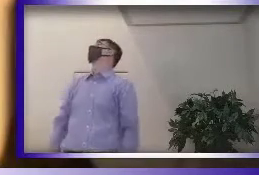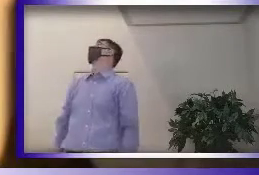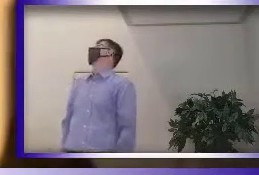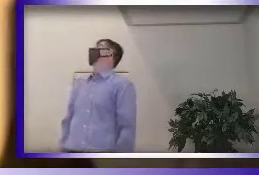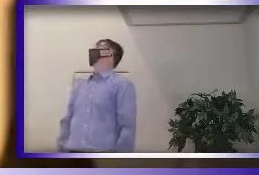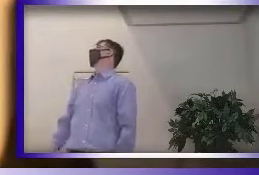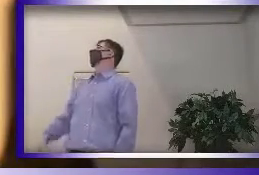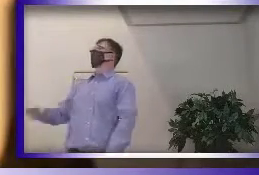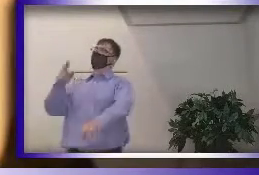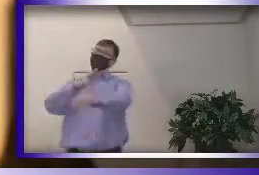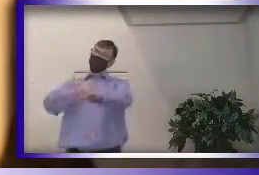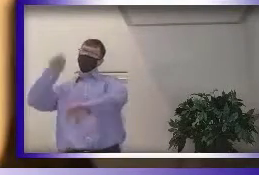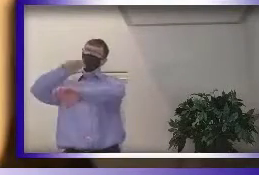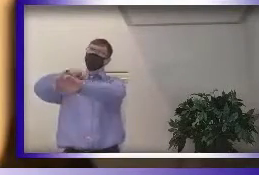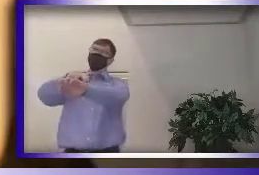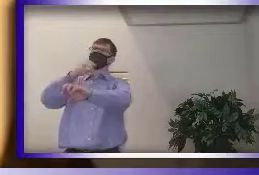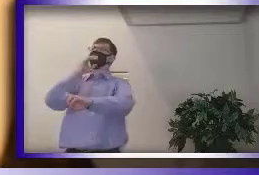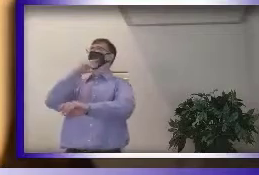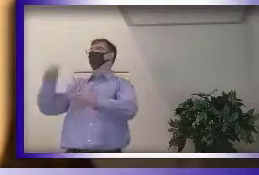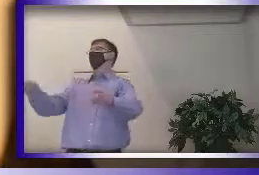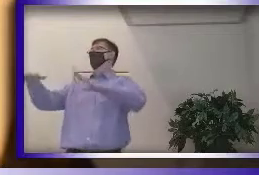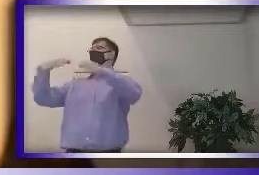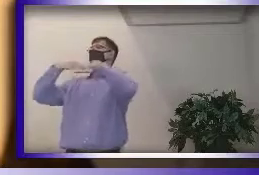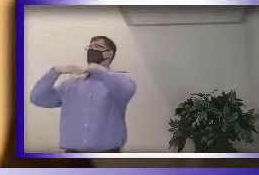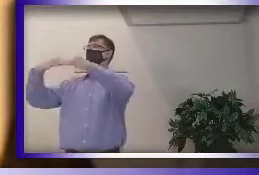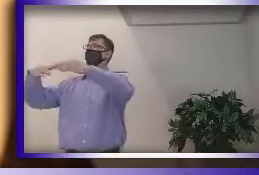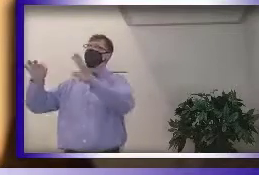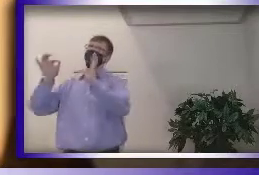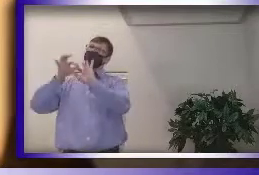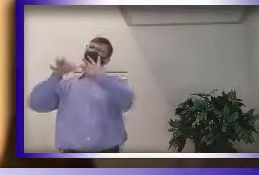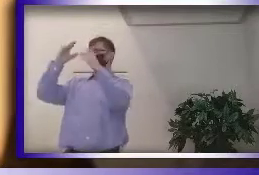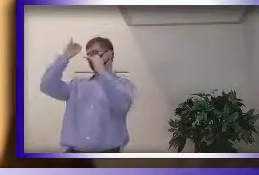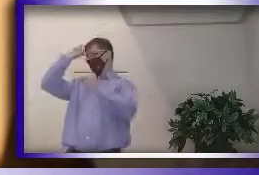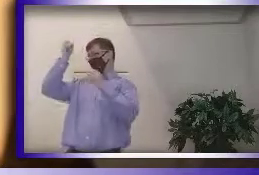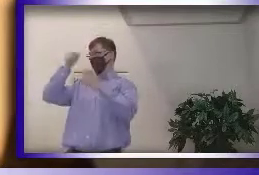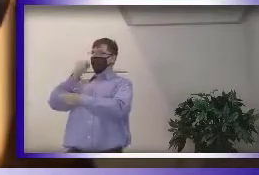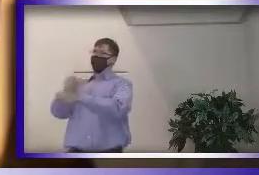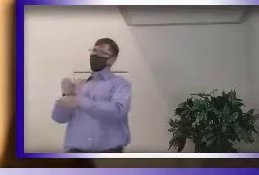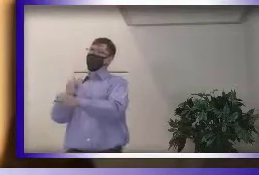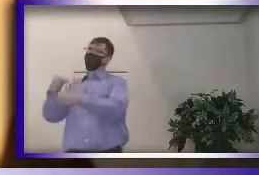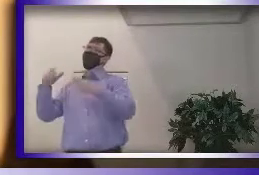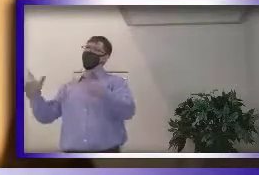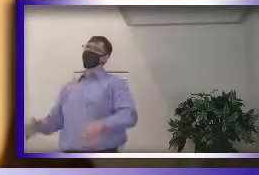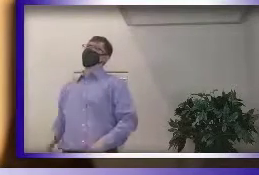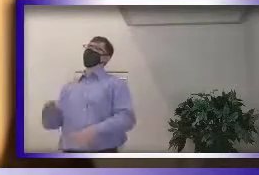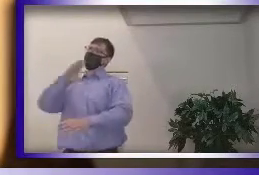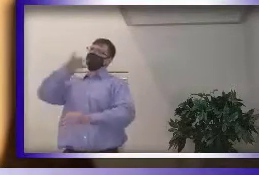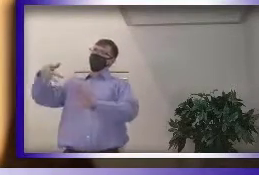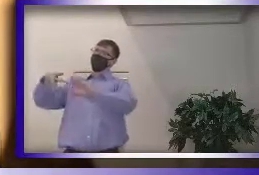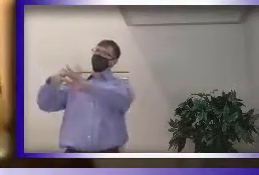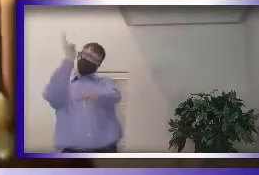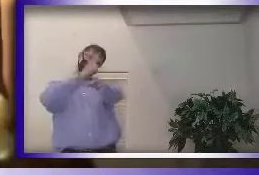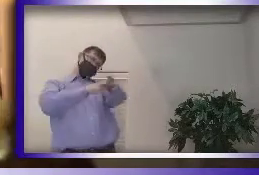God, in the name of God, then we share in the nature of this thing we call God.